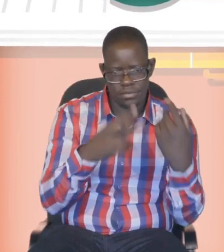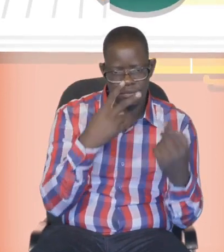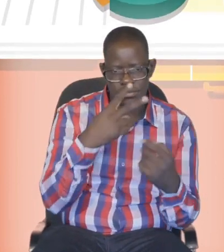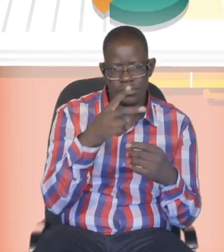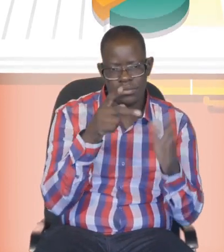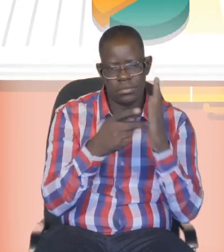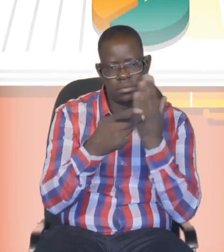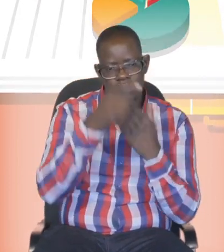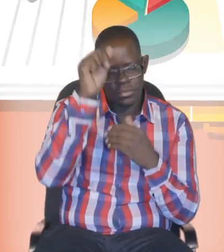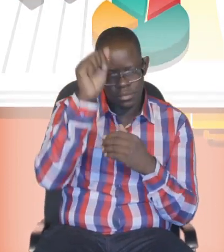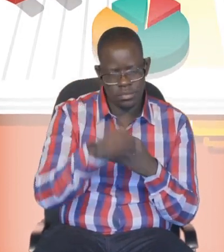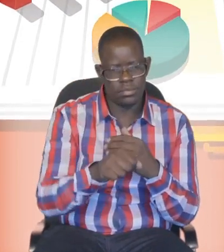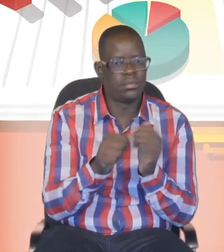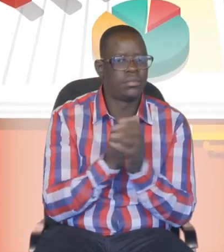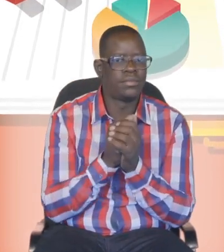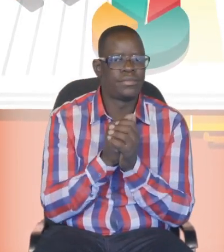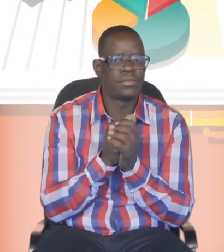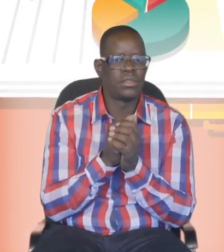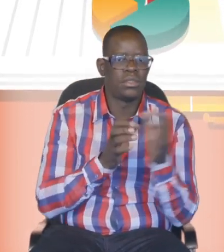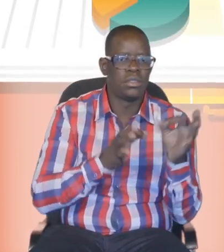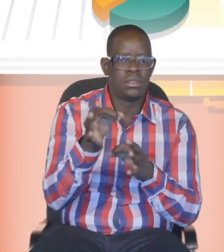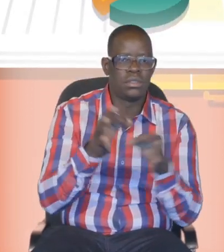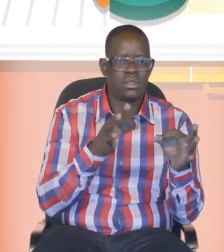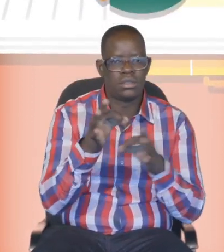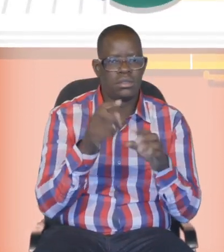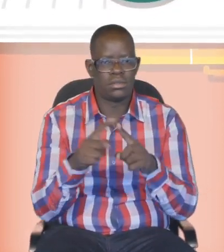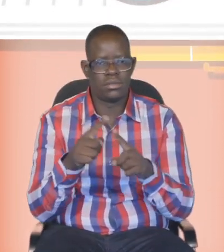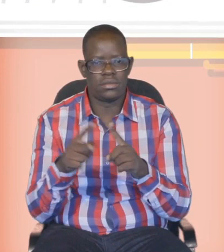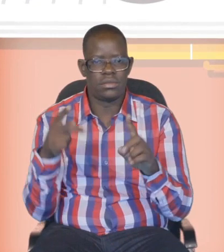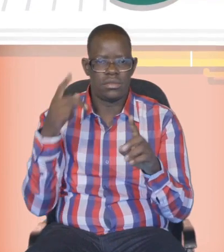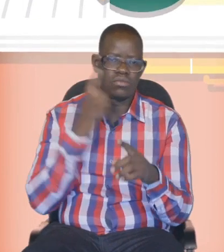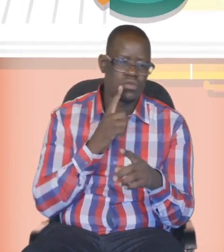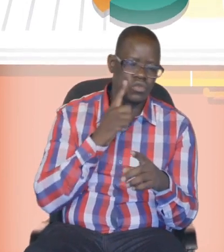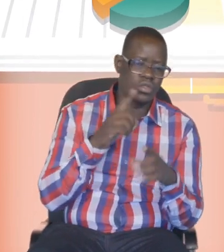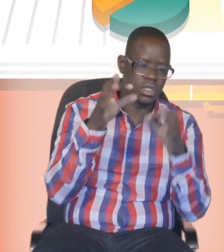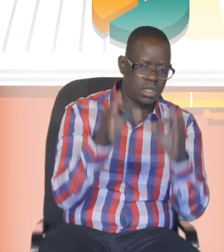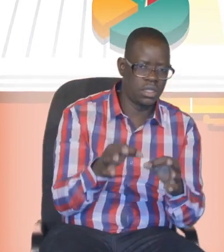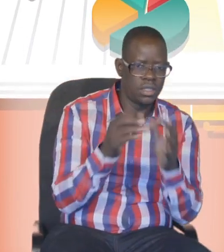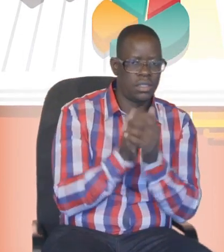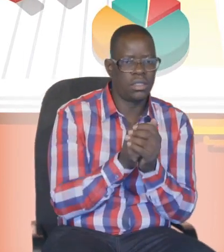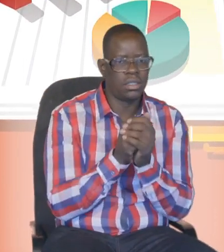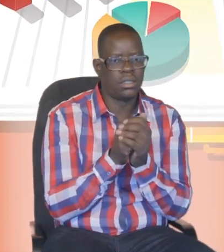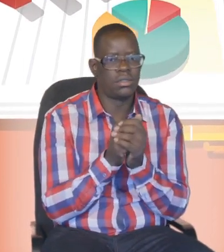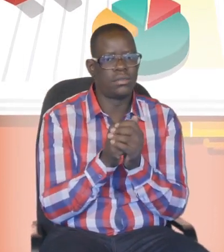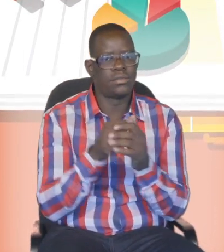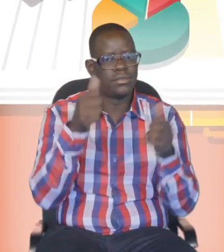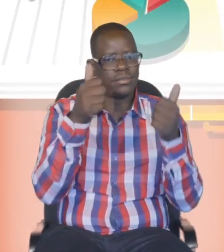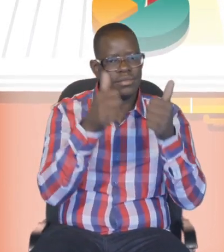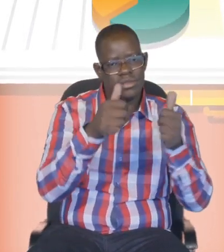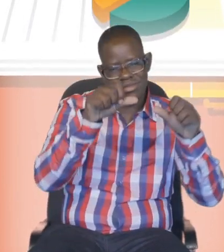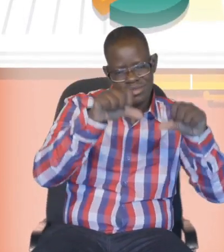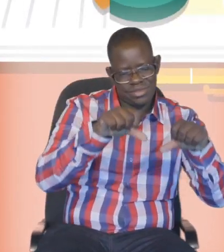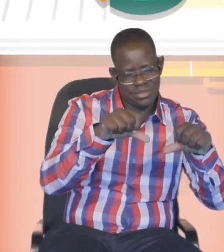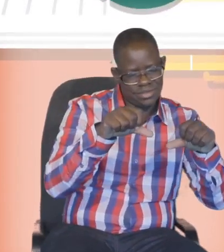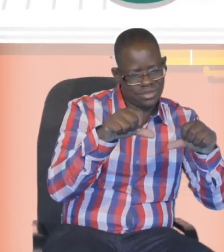program, you should be able to explain the nature and purpose of control accounts, explain the advantages of drawing